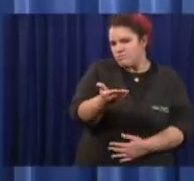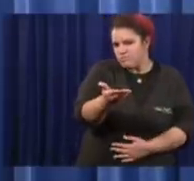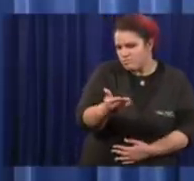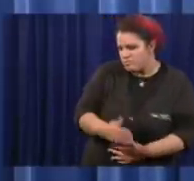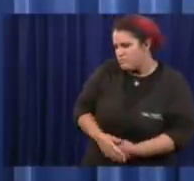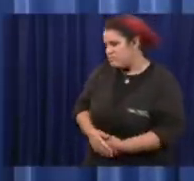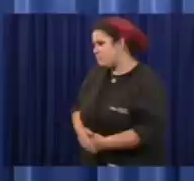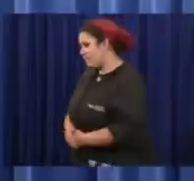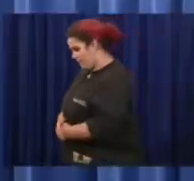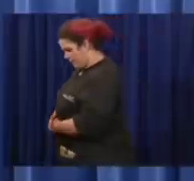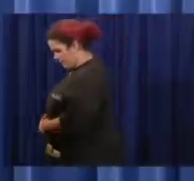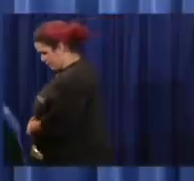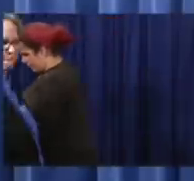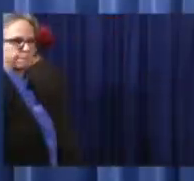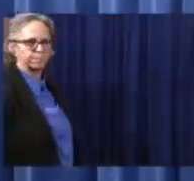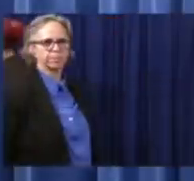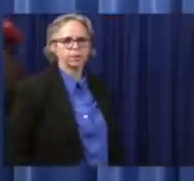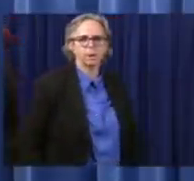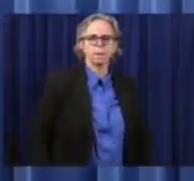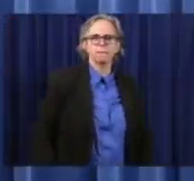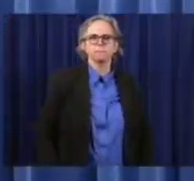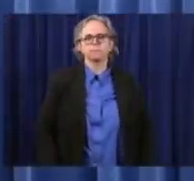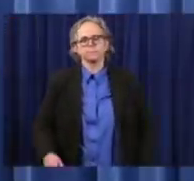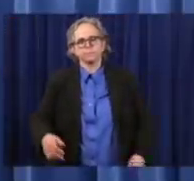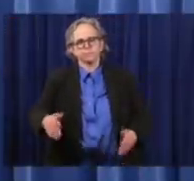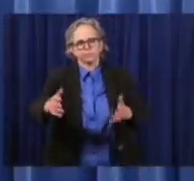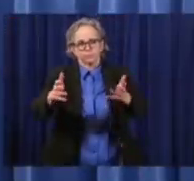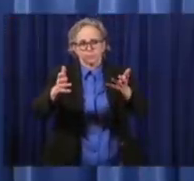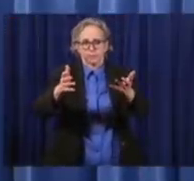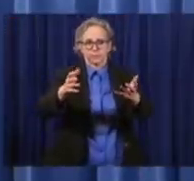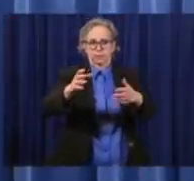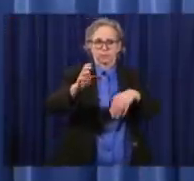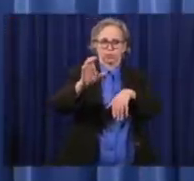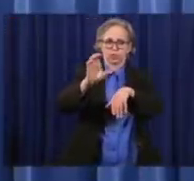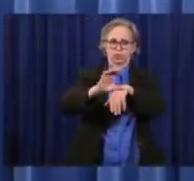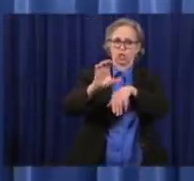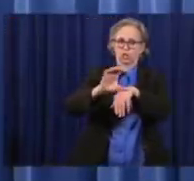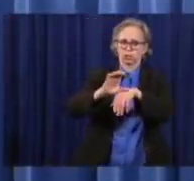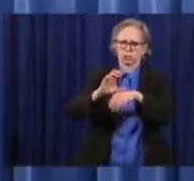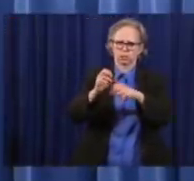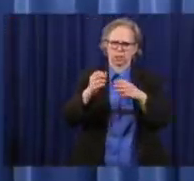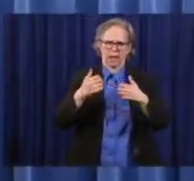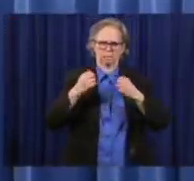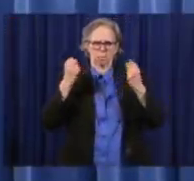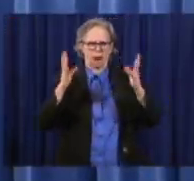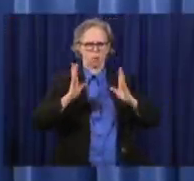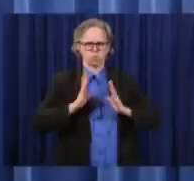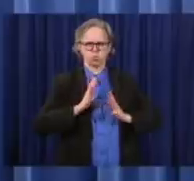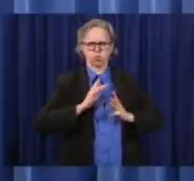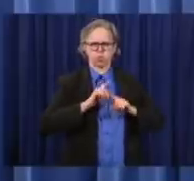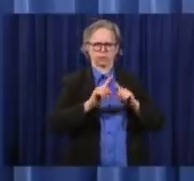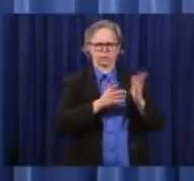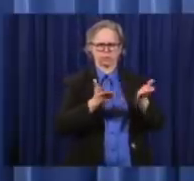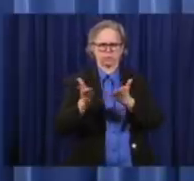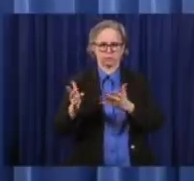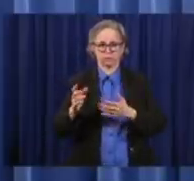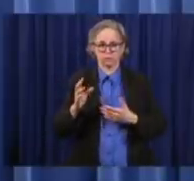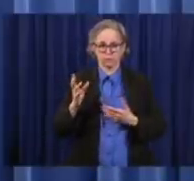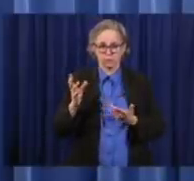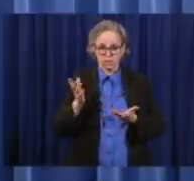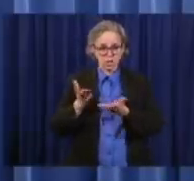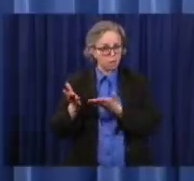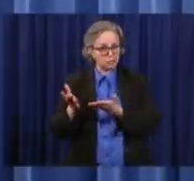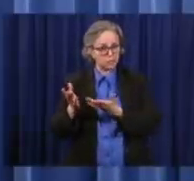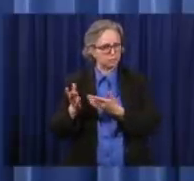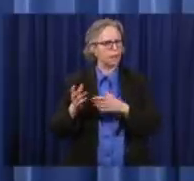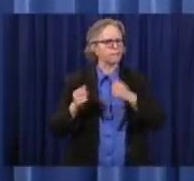Well, as you know, churches do provide a lot of different things. Sometimes it's just church service, but many times, as you point out, it